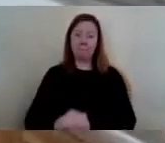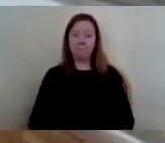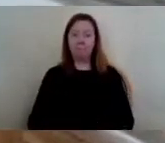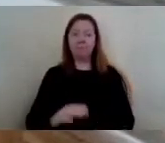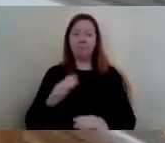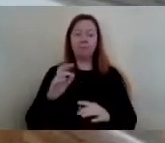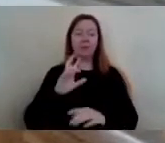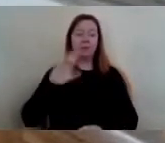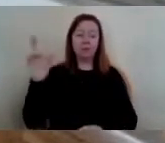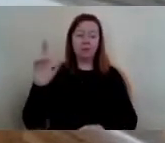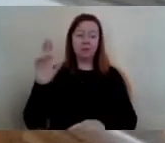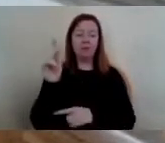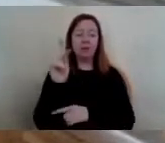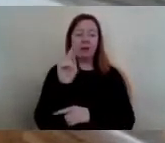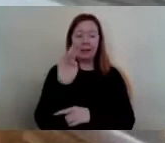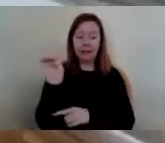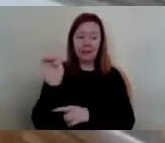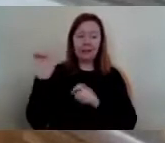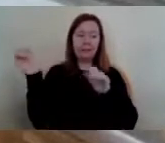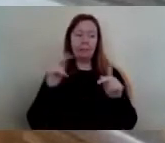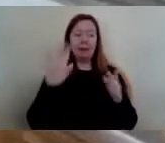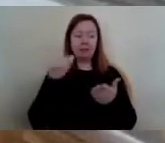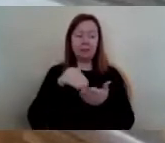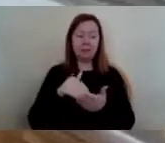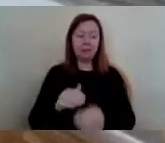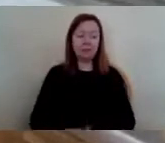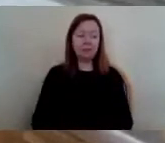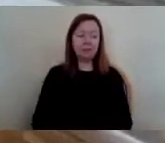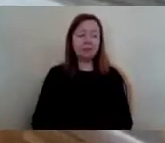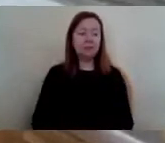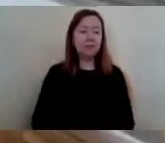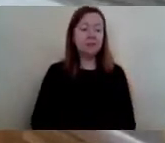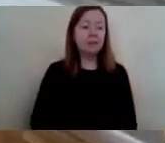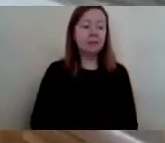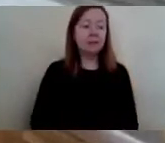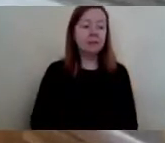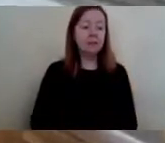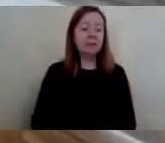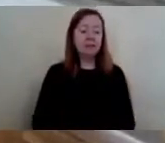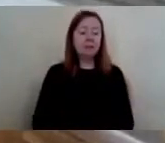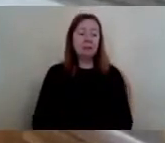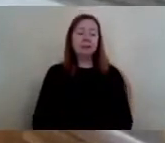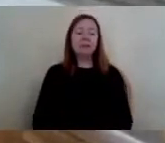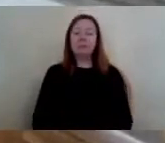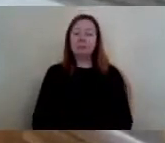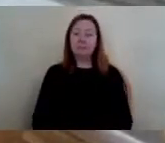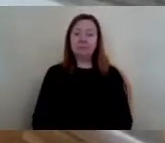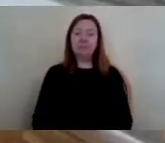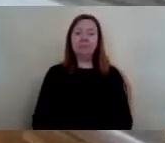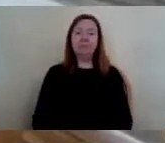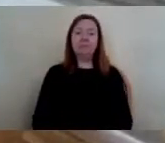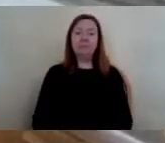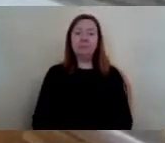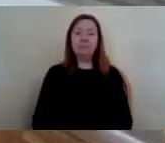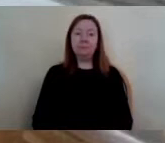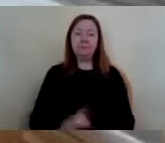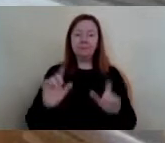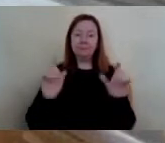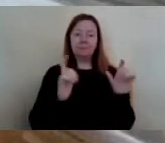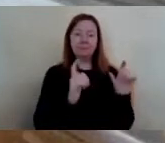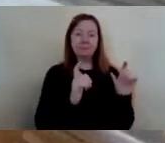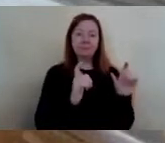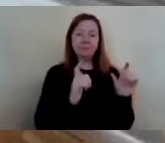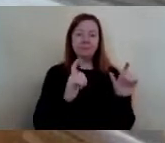sorry, my right knee, and back to the center, and turn, and center, and